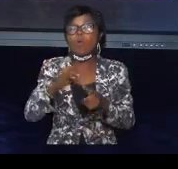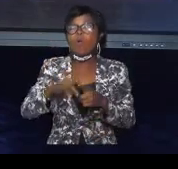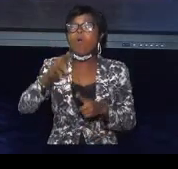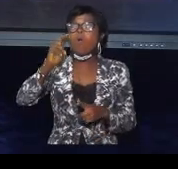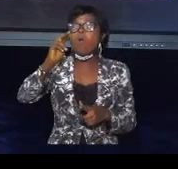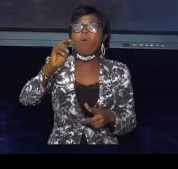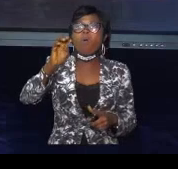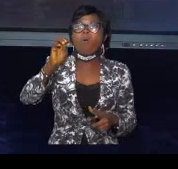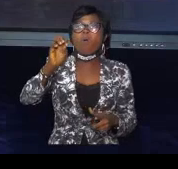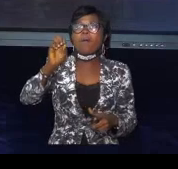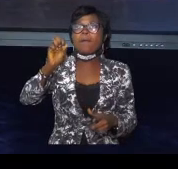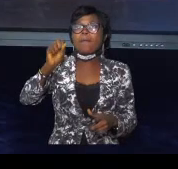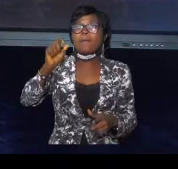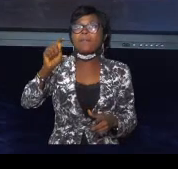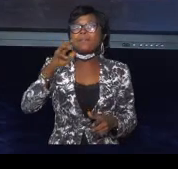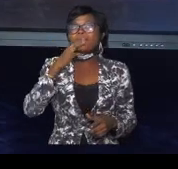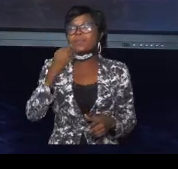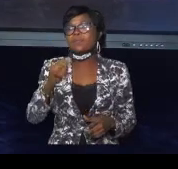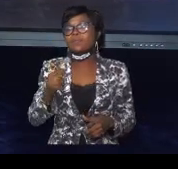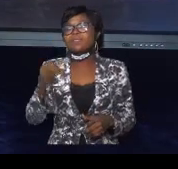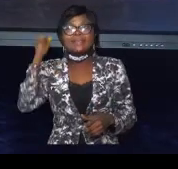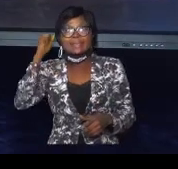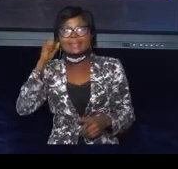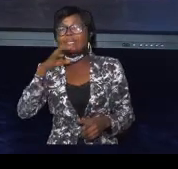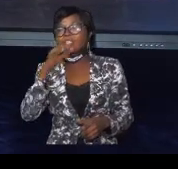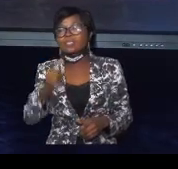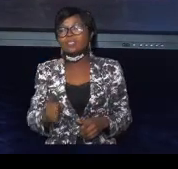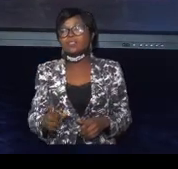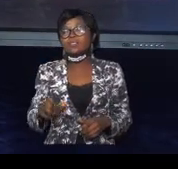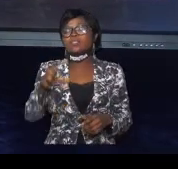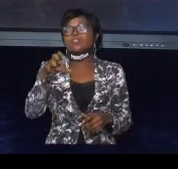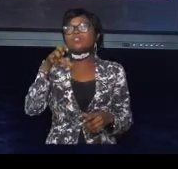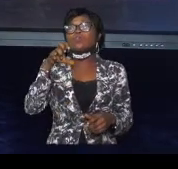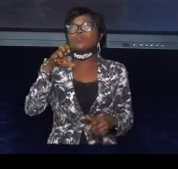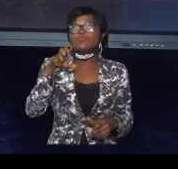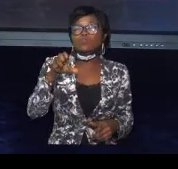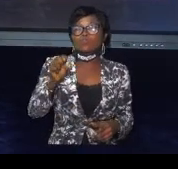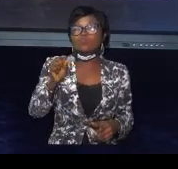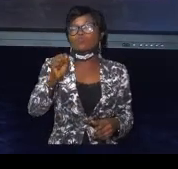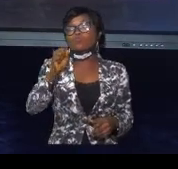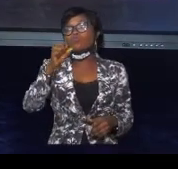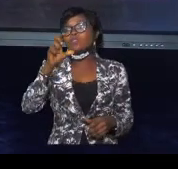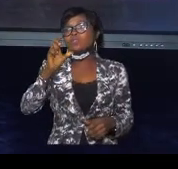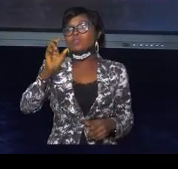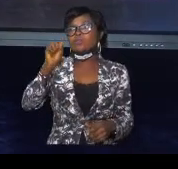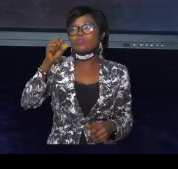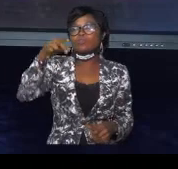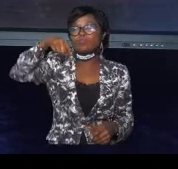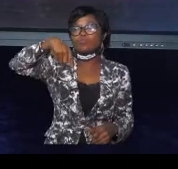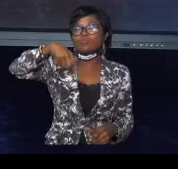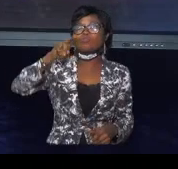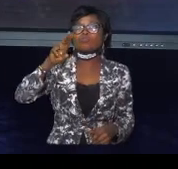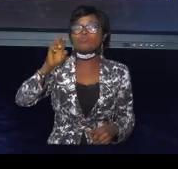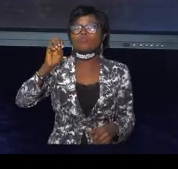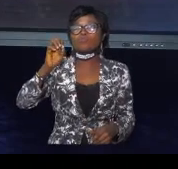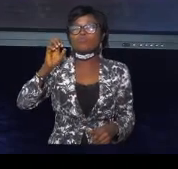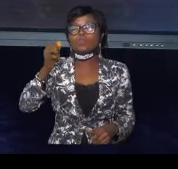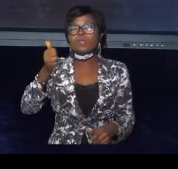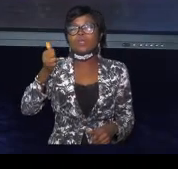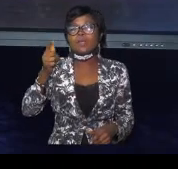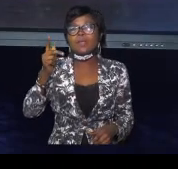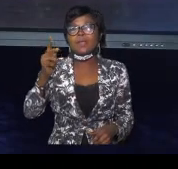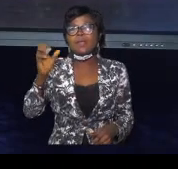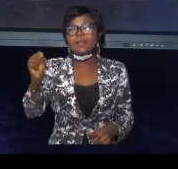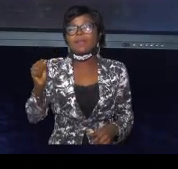nest. What sound does it make? It squeaks. It does what? It squeaks. And the kind